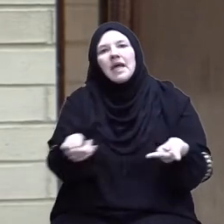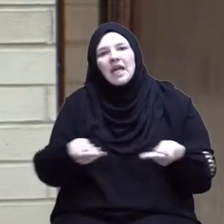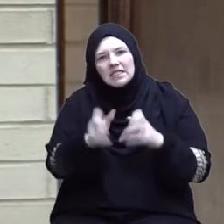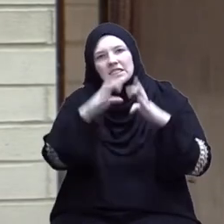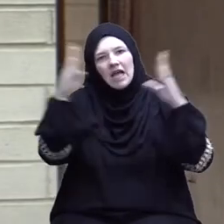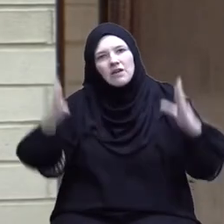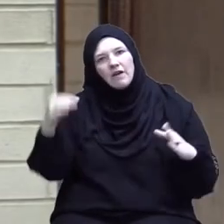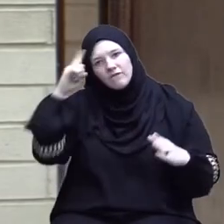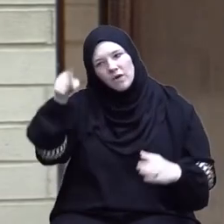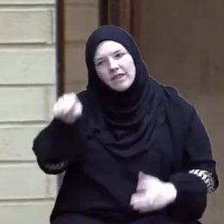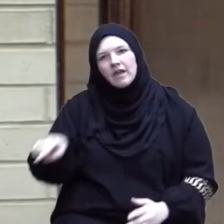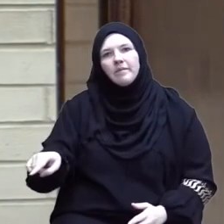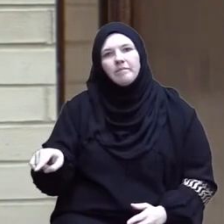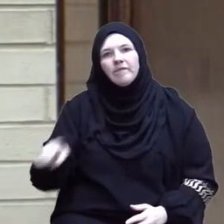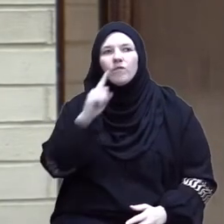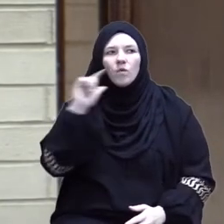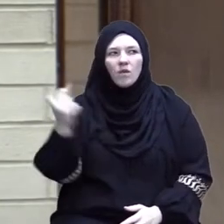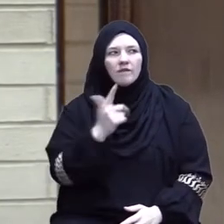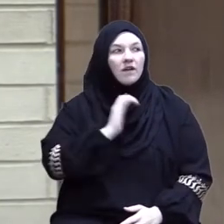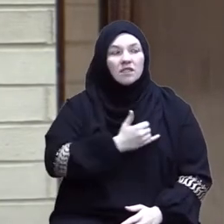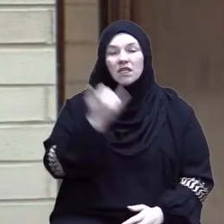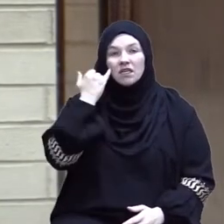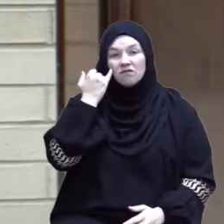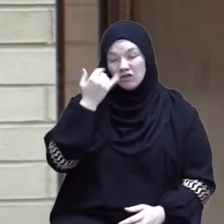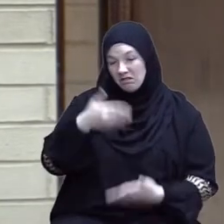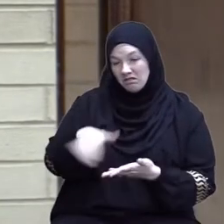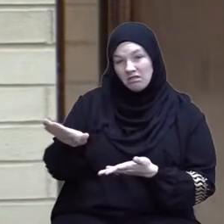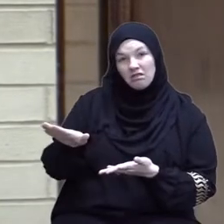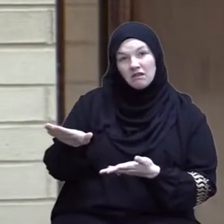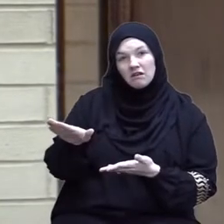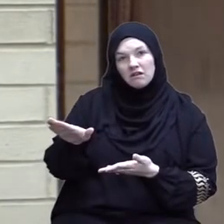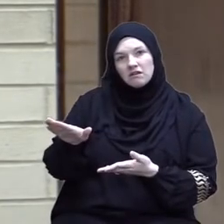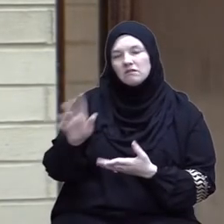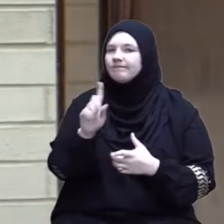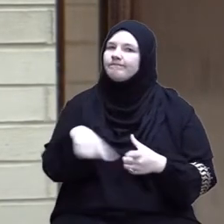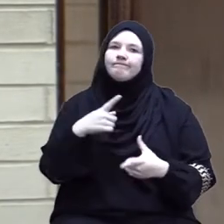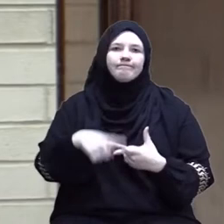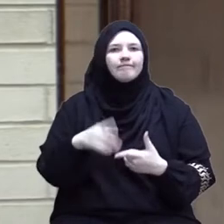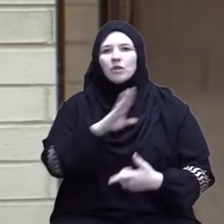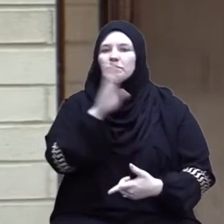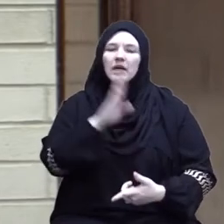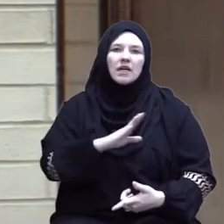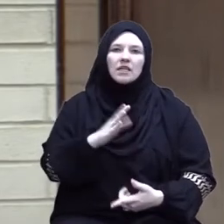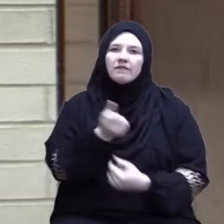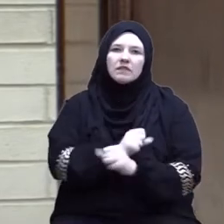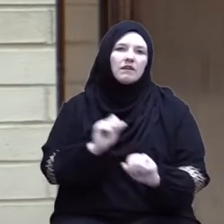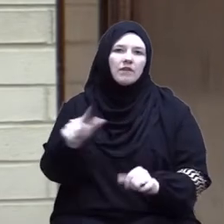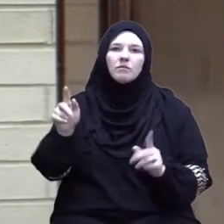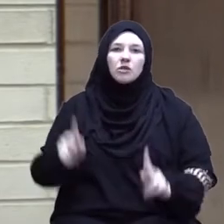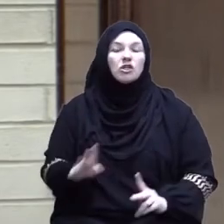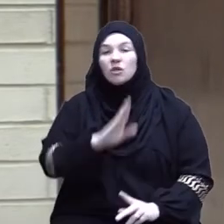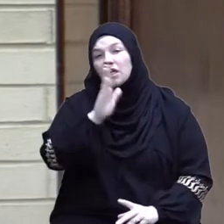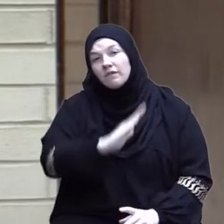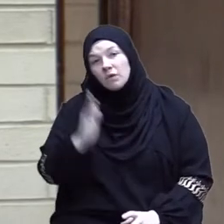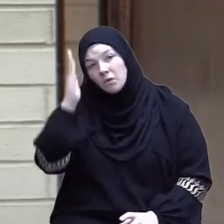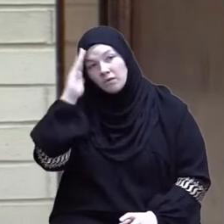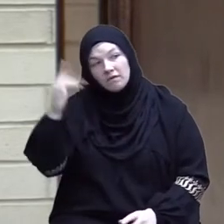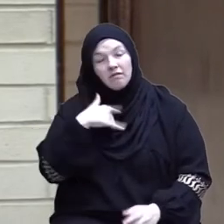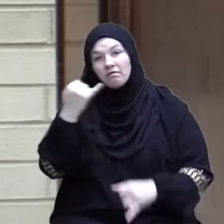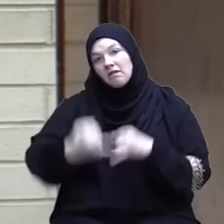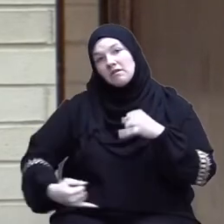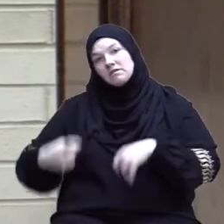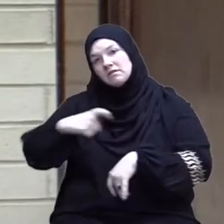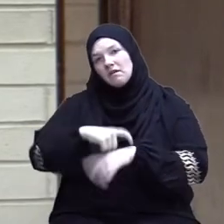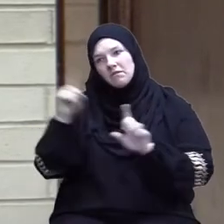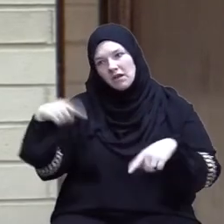us. Because if we turn them off, you may never tell. This will be the last time they will ever